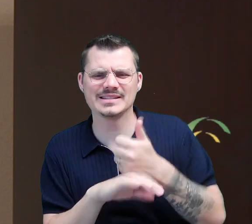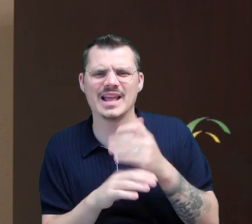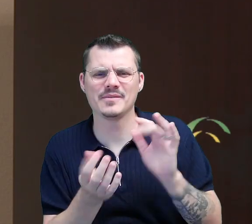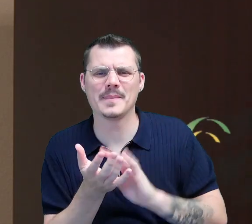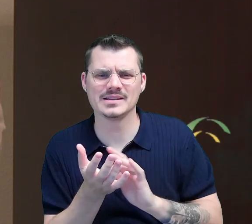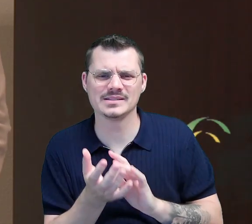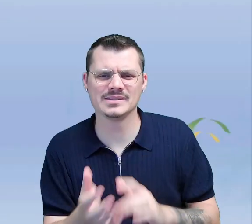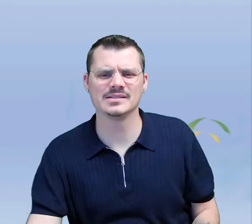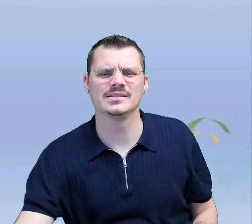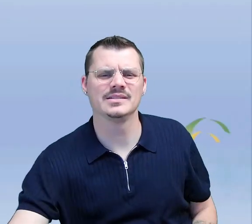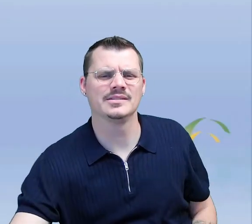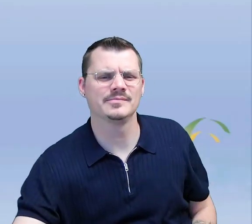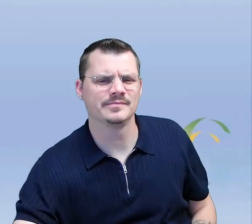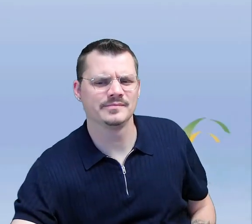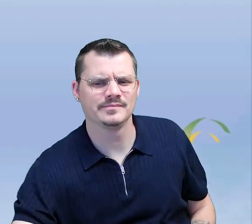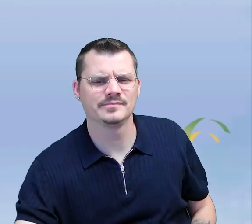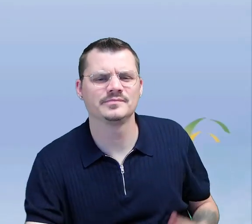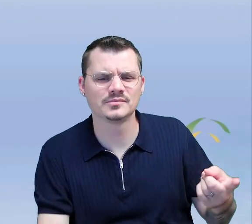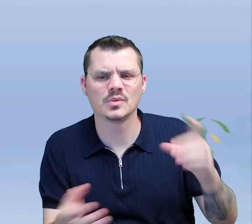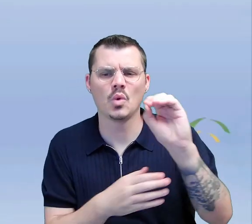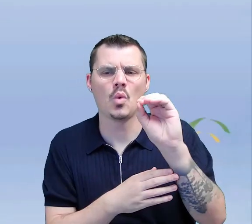set of medicine options. So Orville,